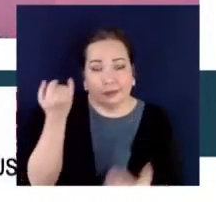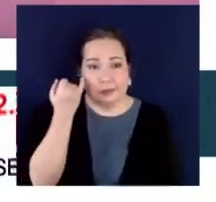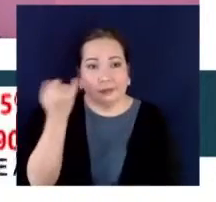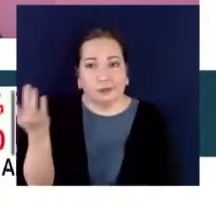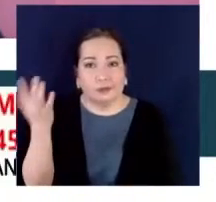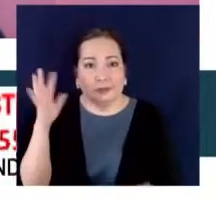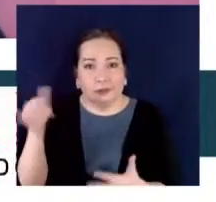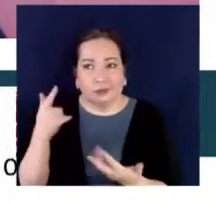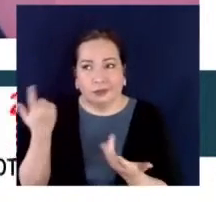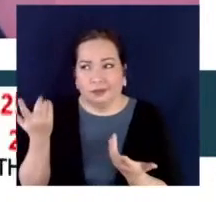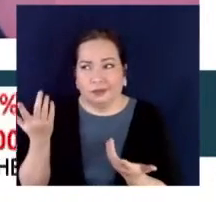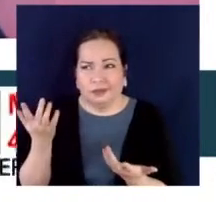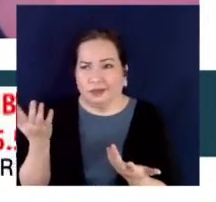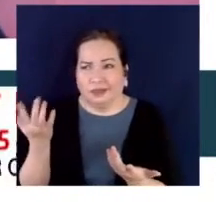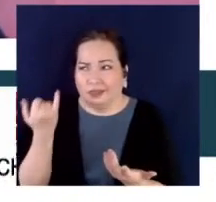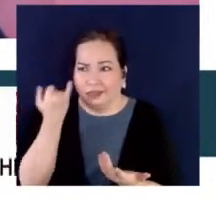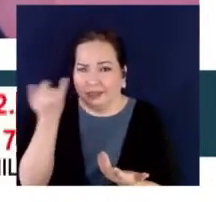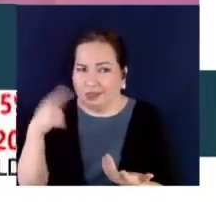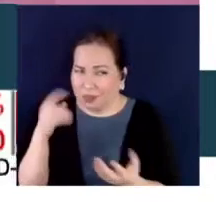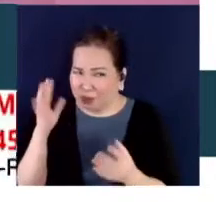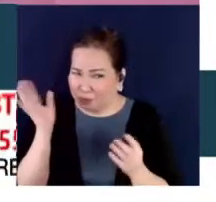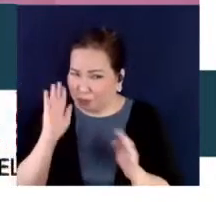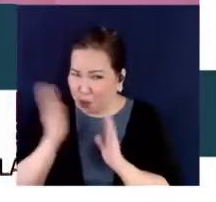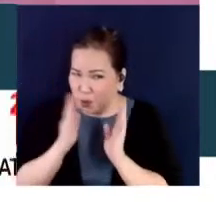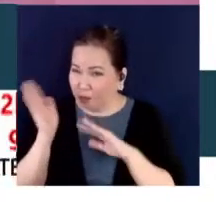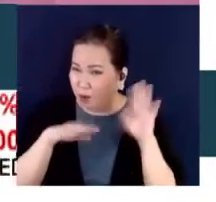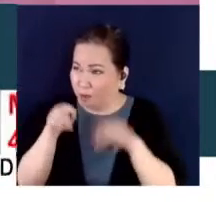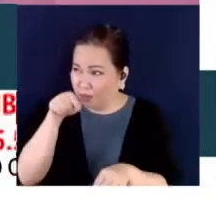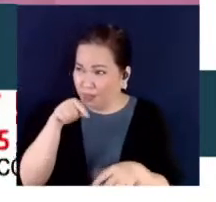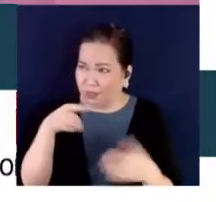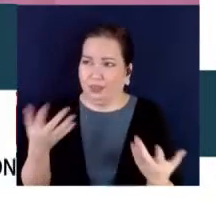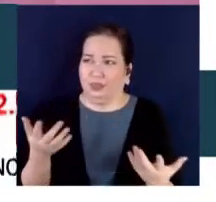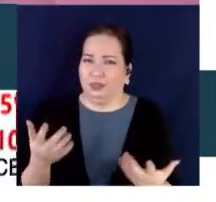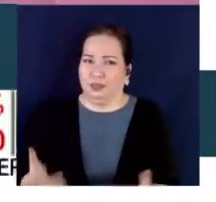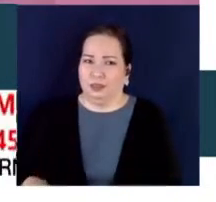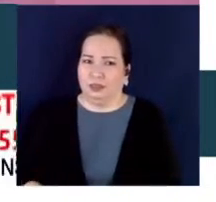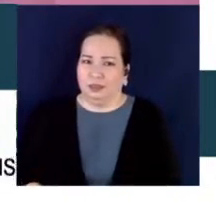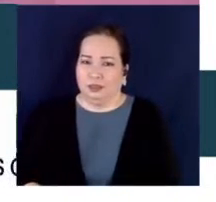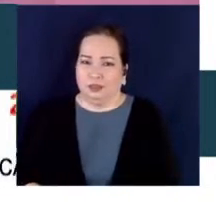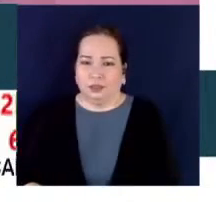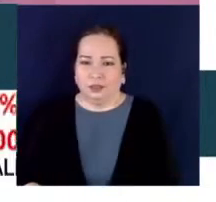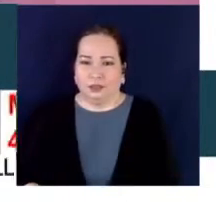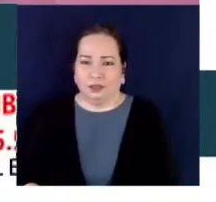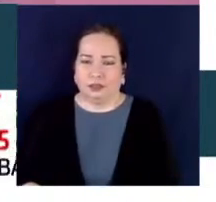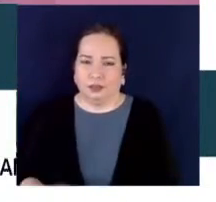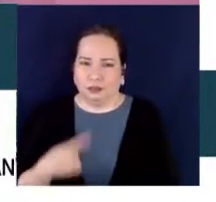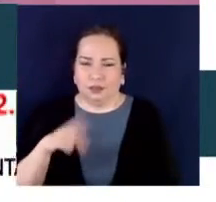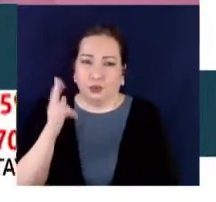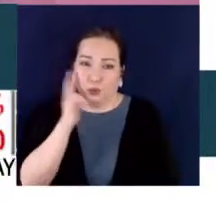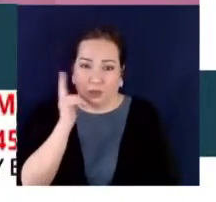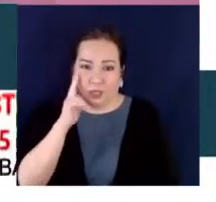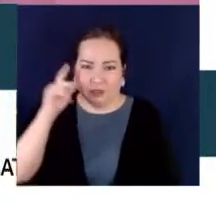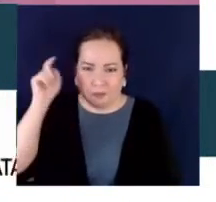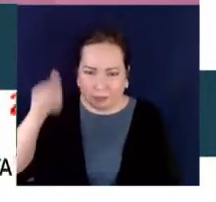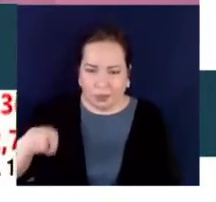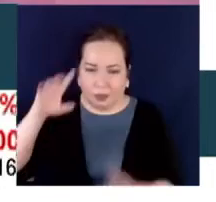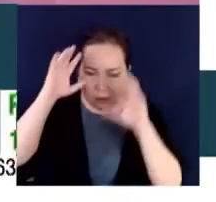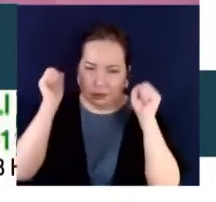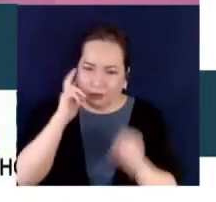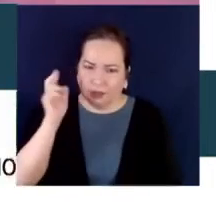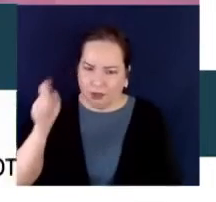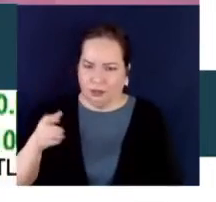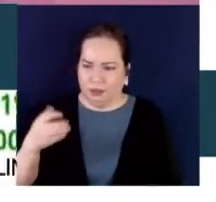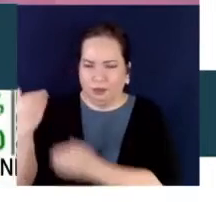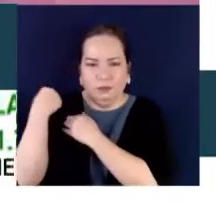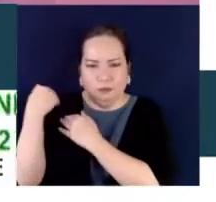So Duterte must take his full responsibility for the downturn,